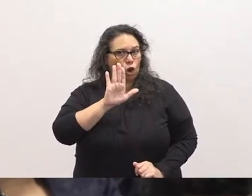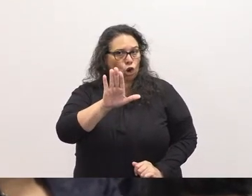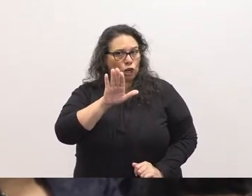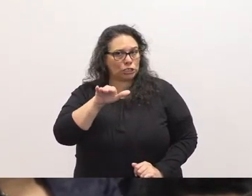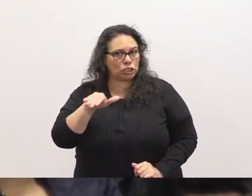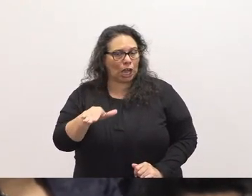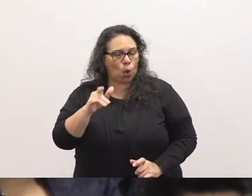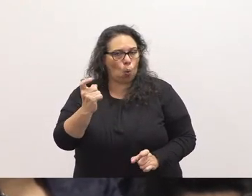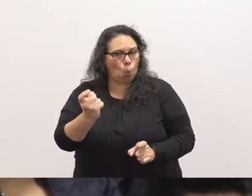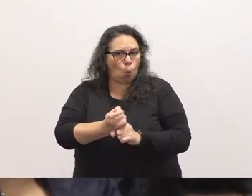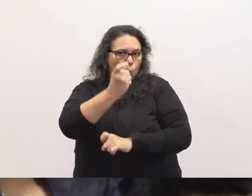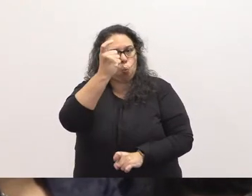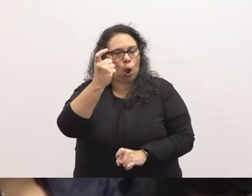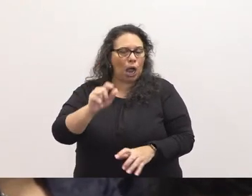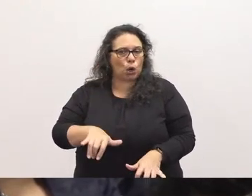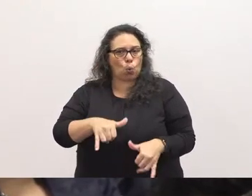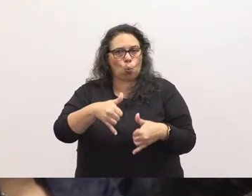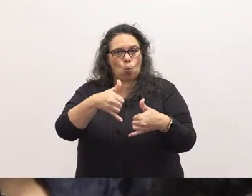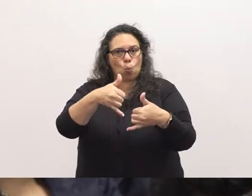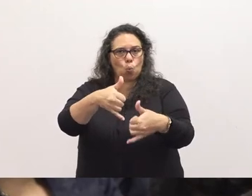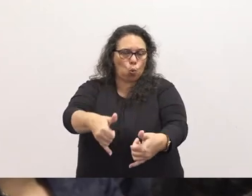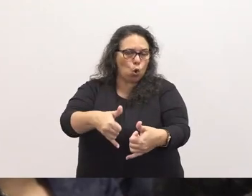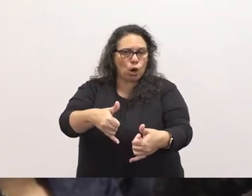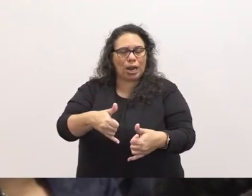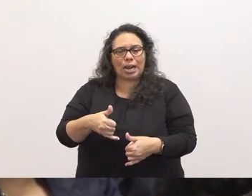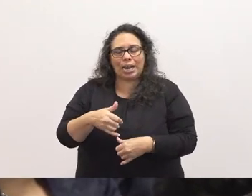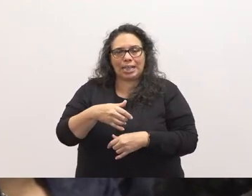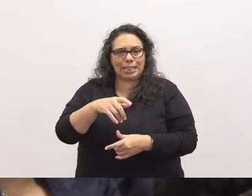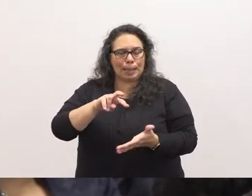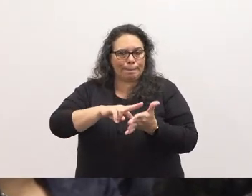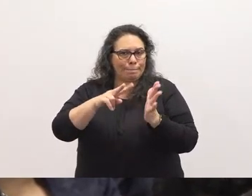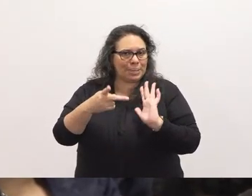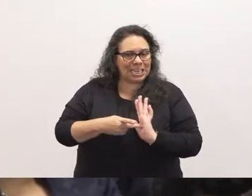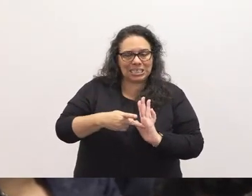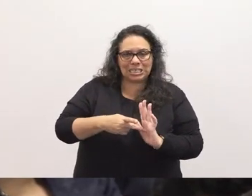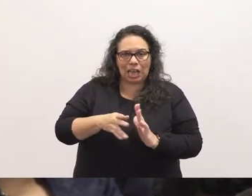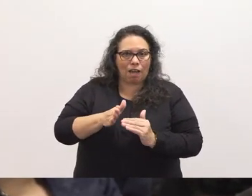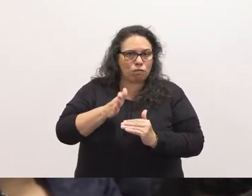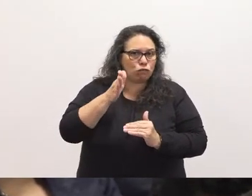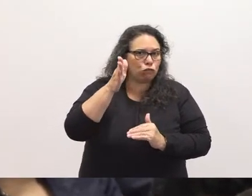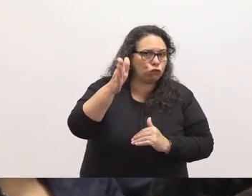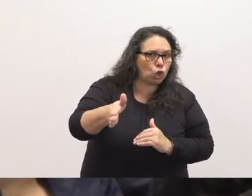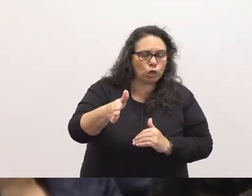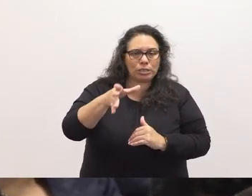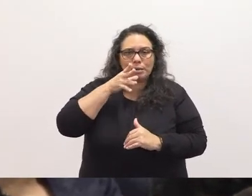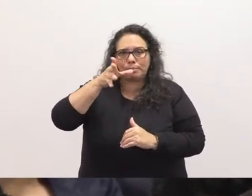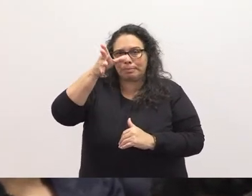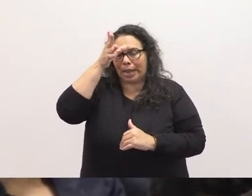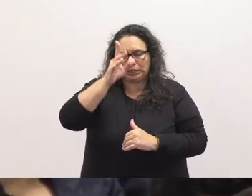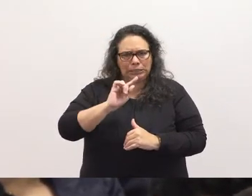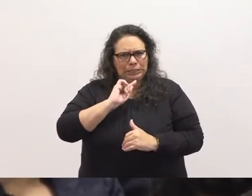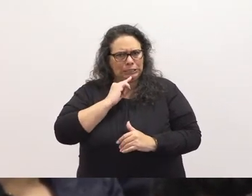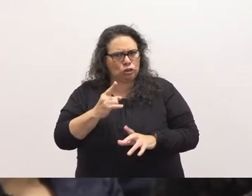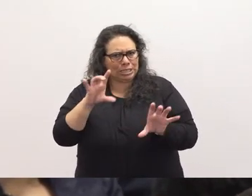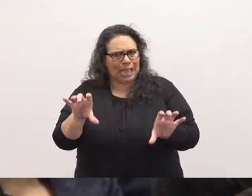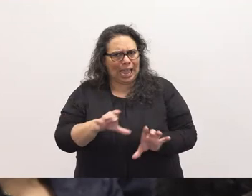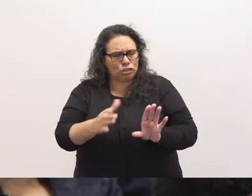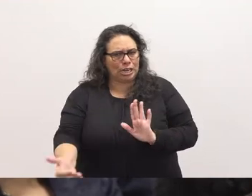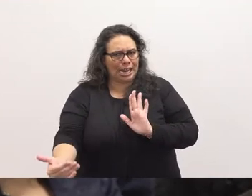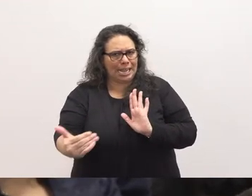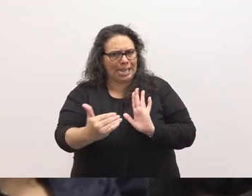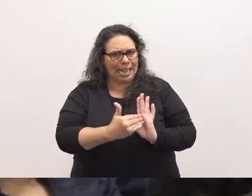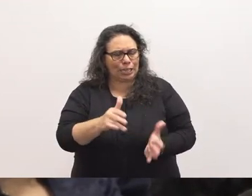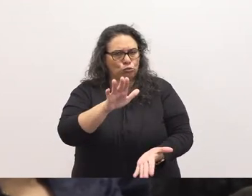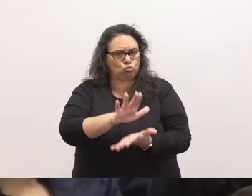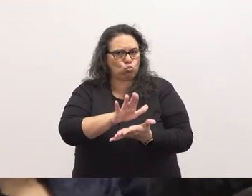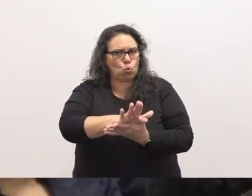won this award, setting a precedence, which means that future parents are going to be able to take serious action against this, against school boards across